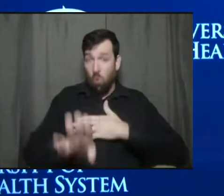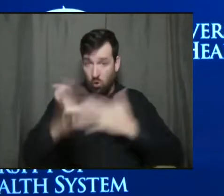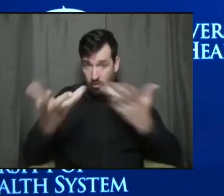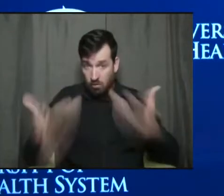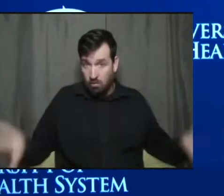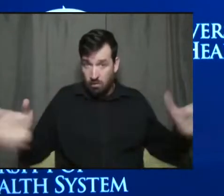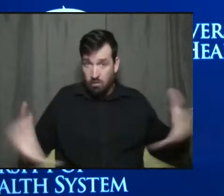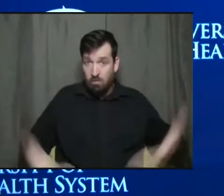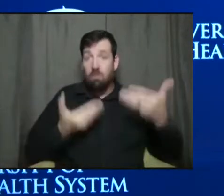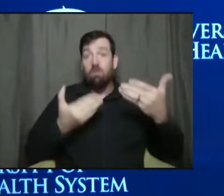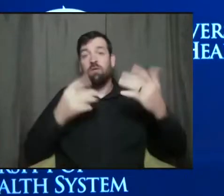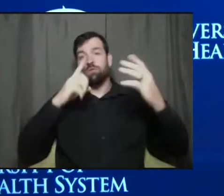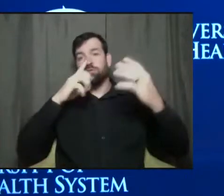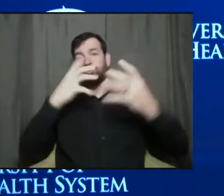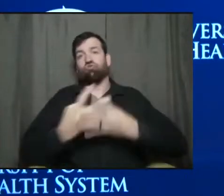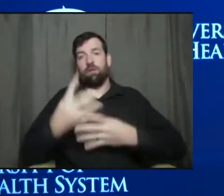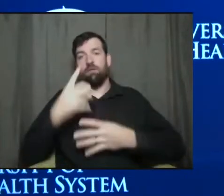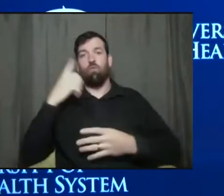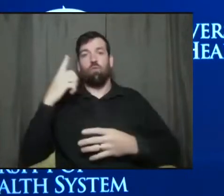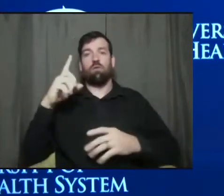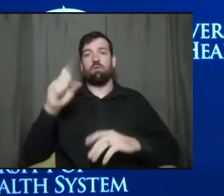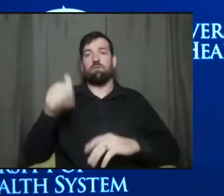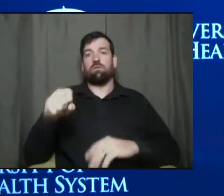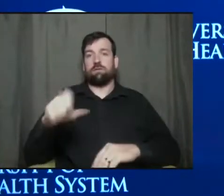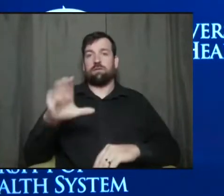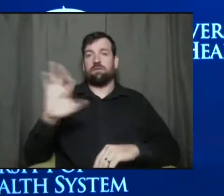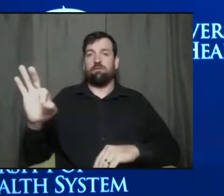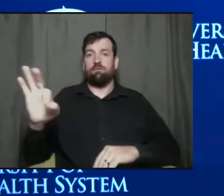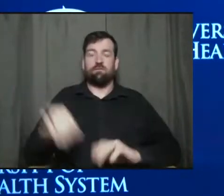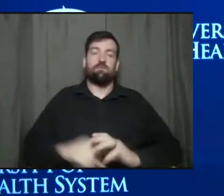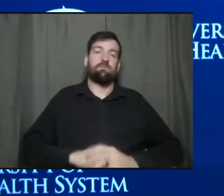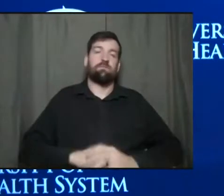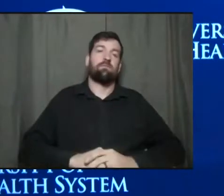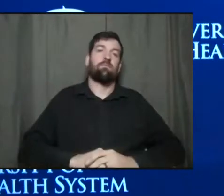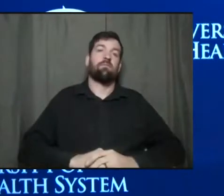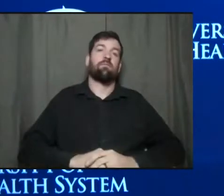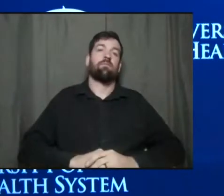part of the screen that newborns have when